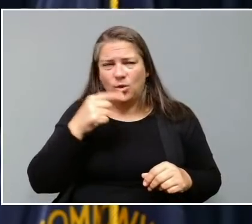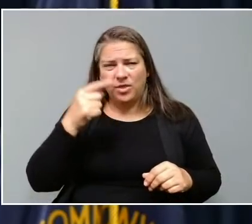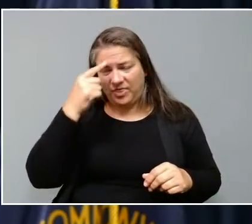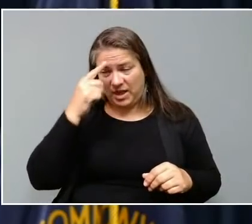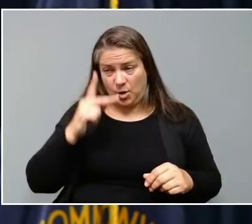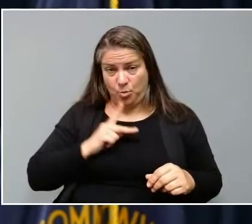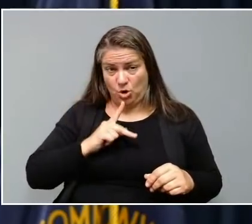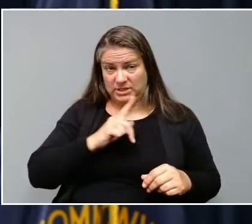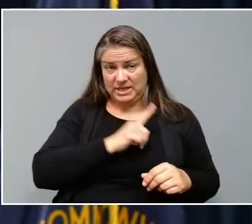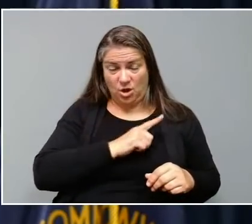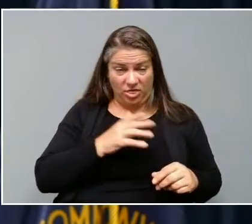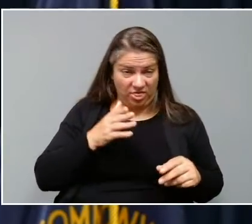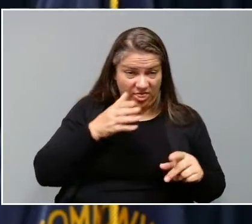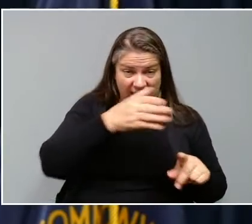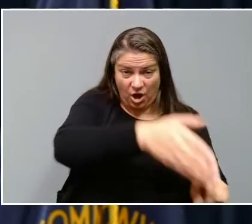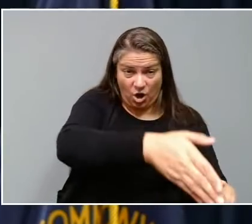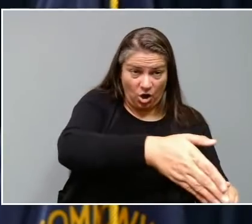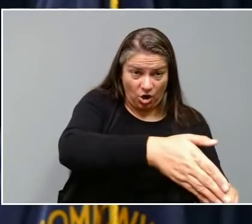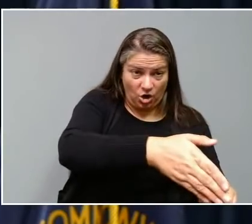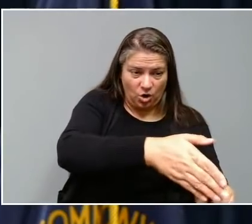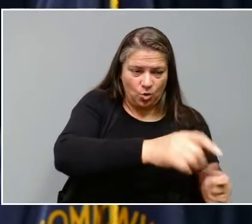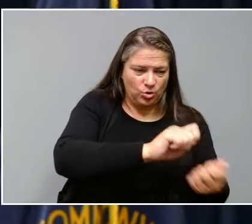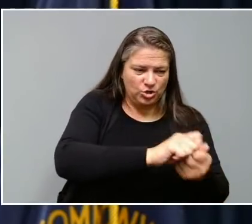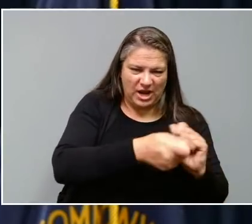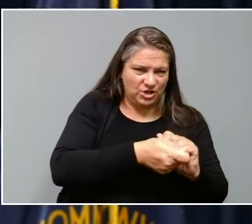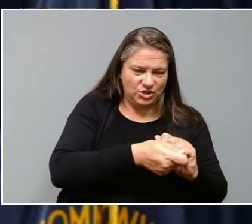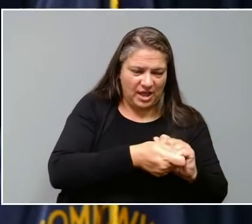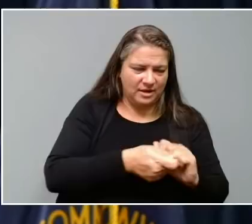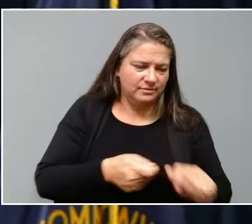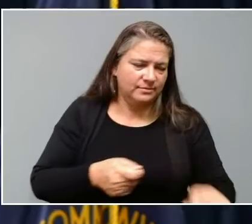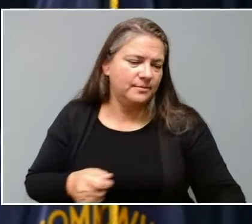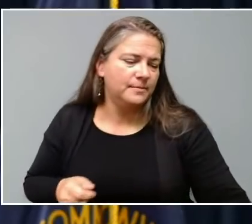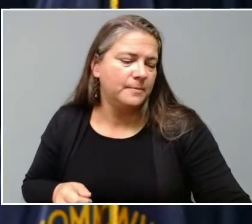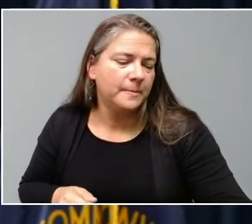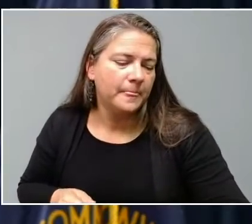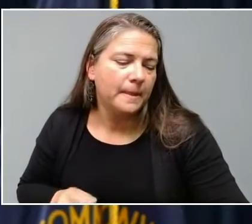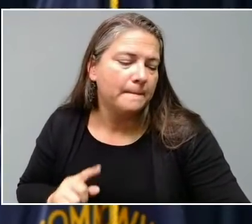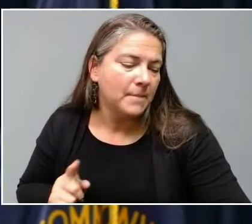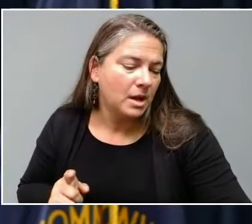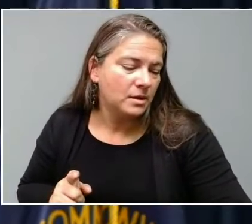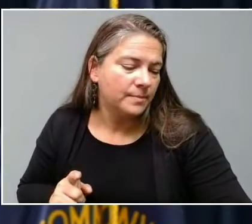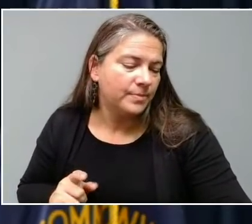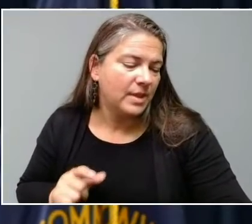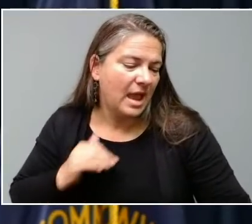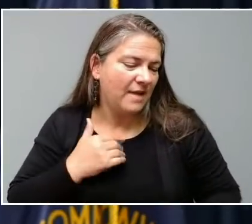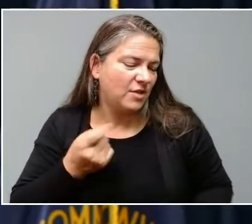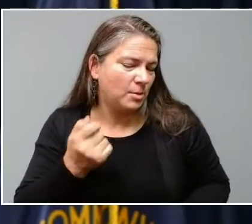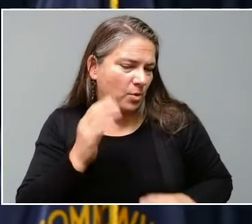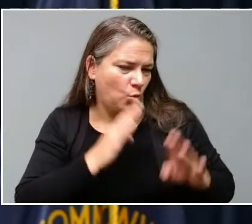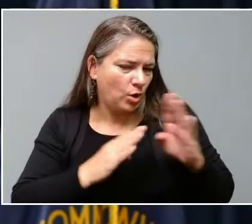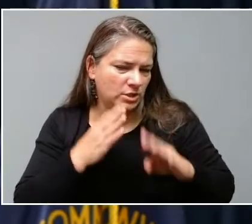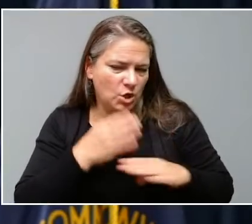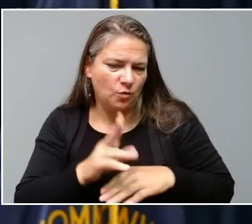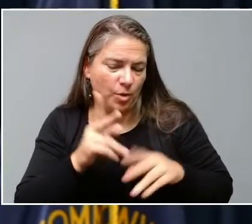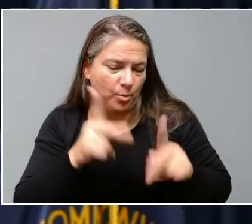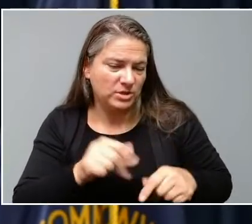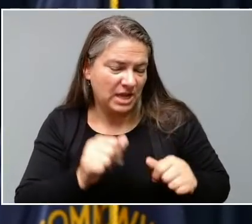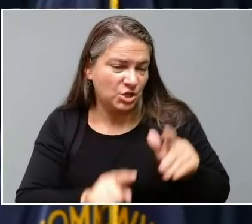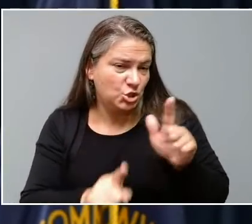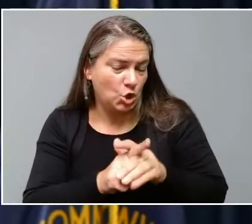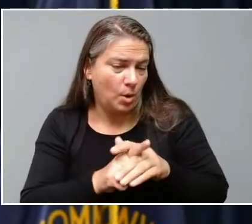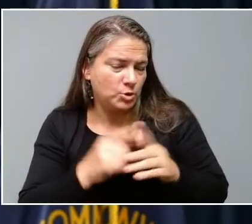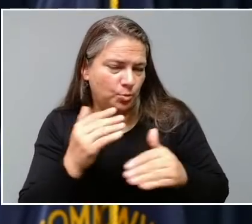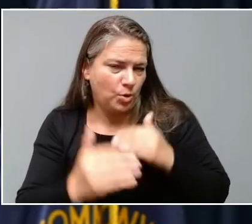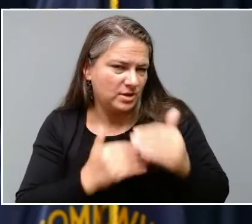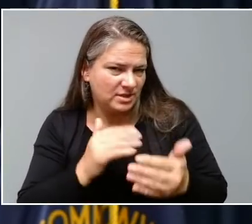there change it. Now, I do have a little bit of worries of when the person can show up to process the